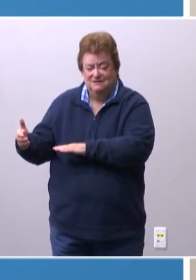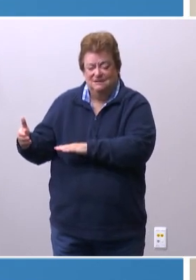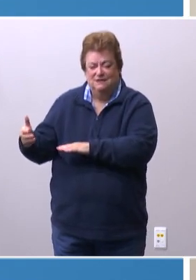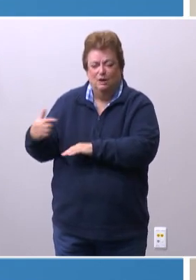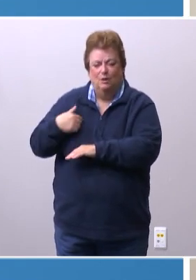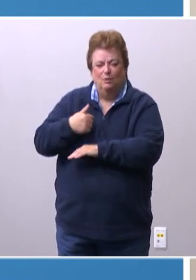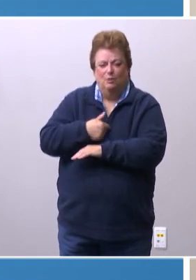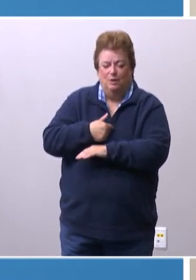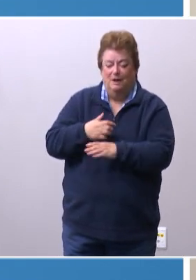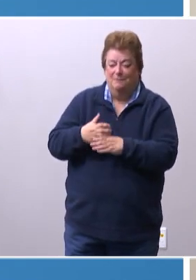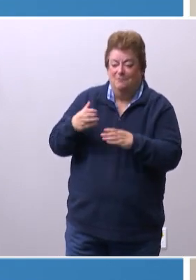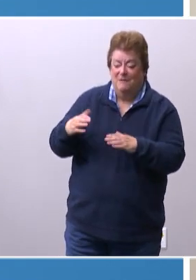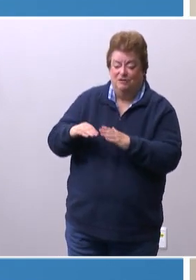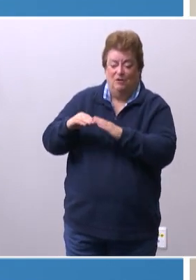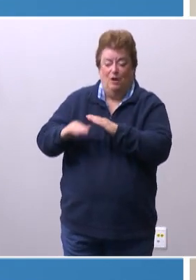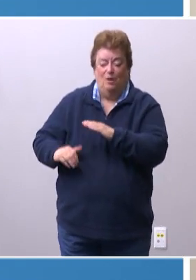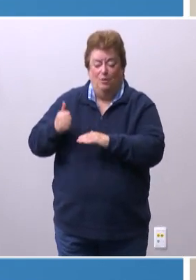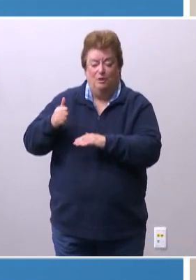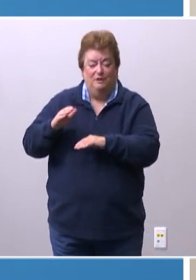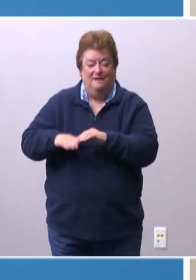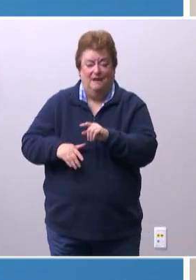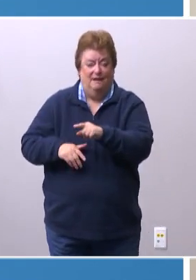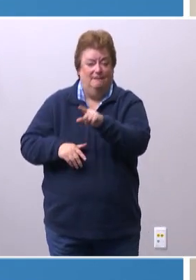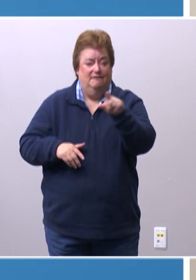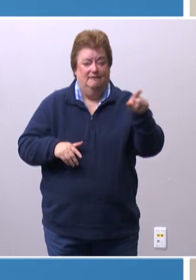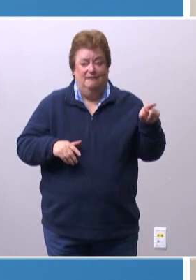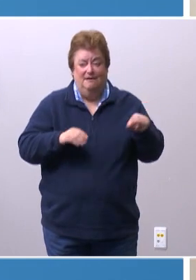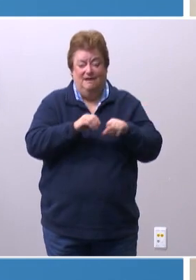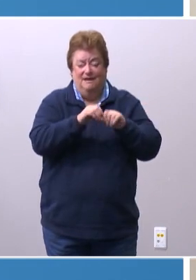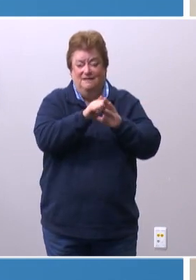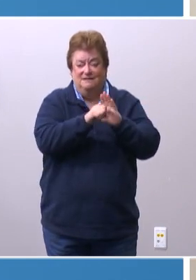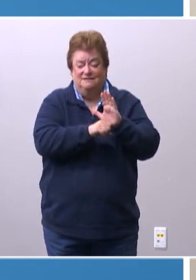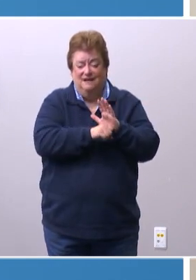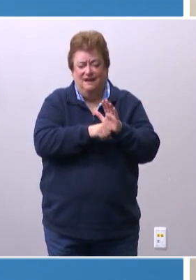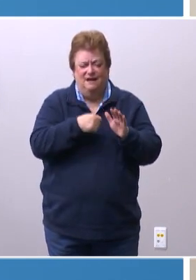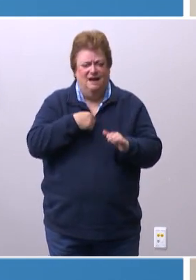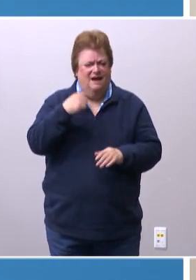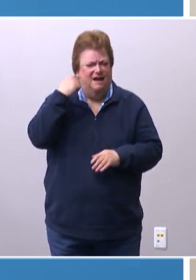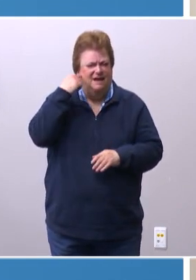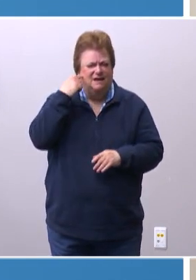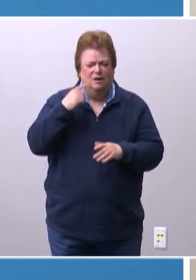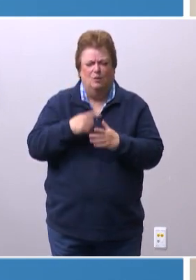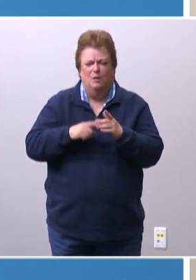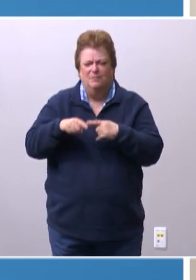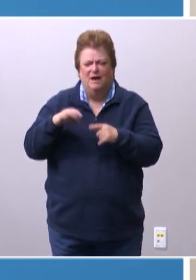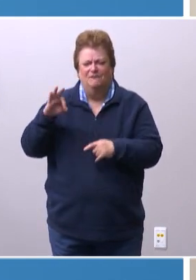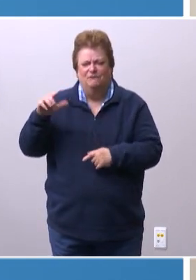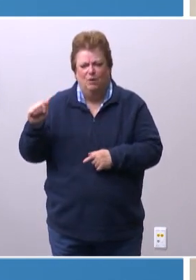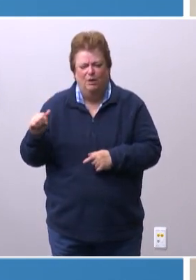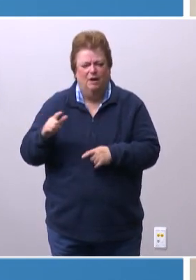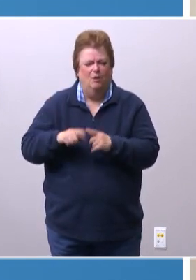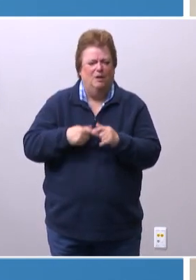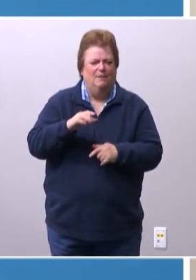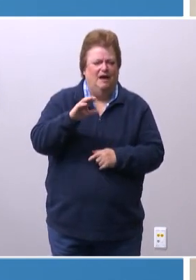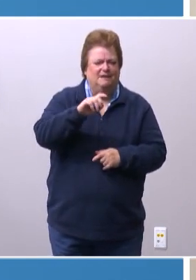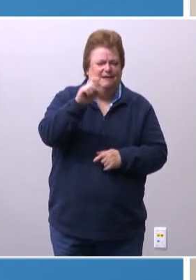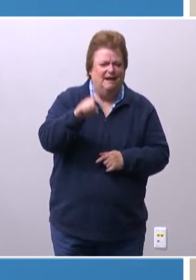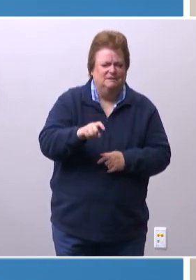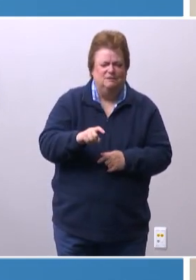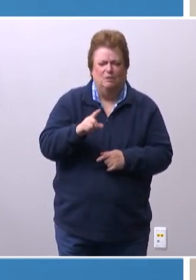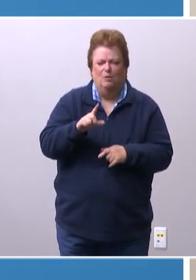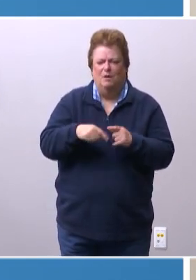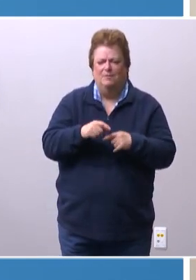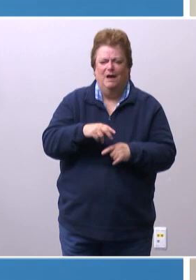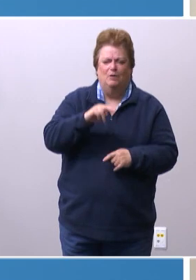we're much lower than almost anywhere else. I hear all the time people say, well, what about Florida? What about Texas? What about North and